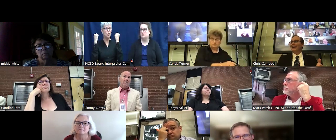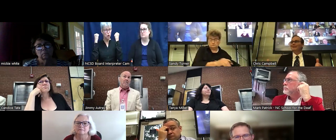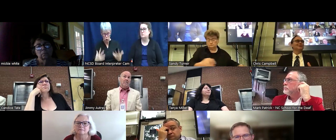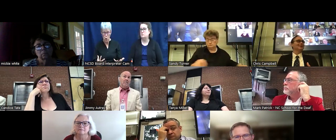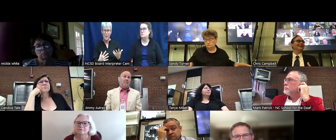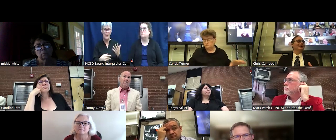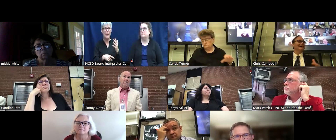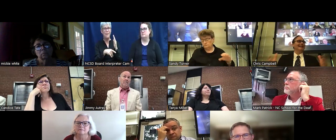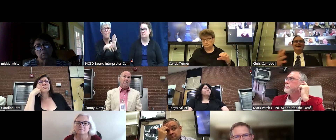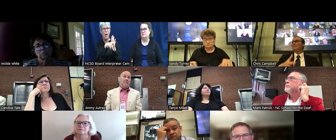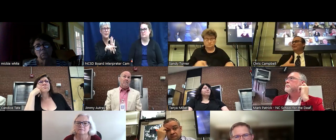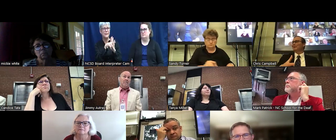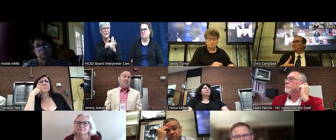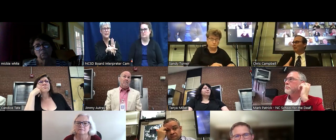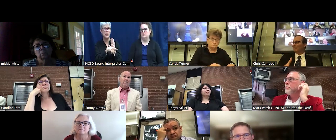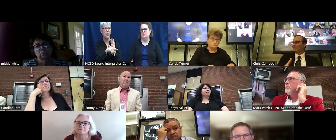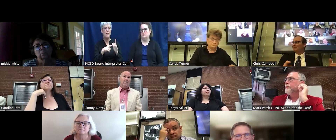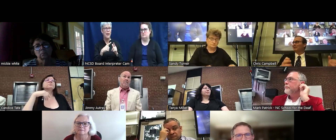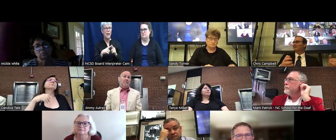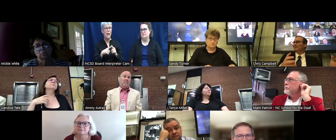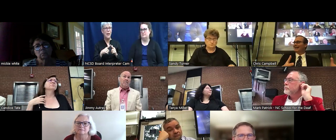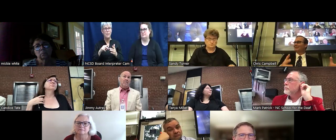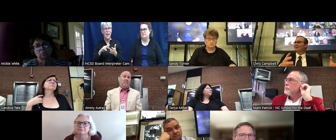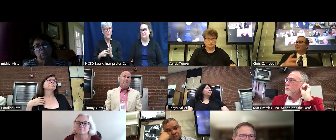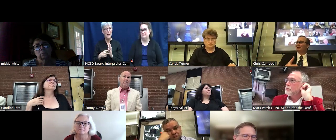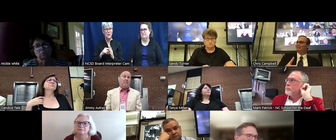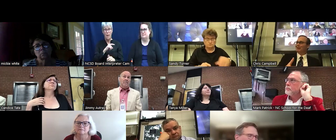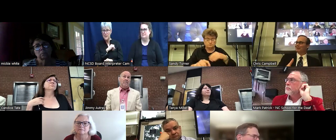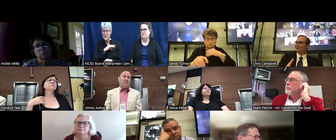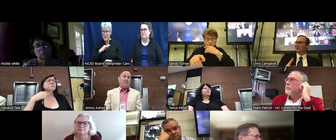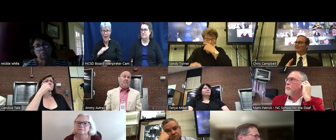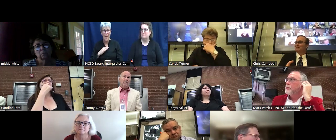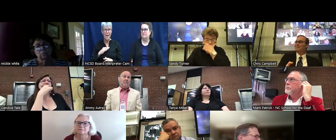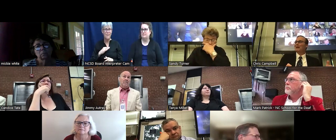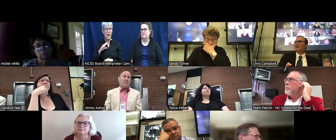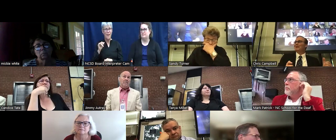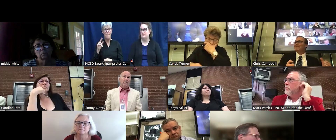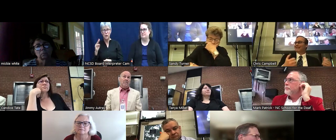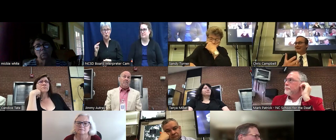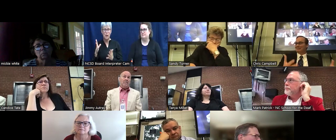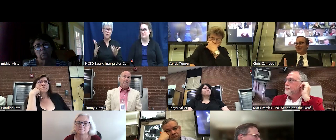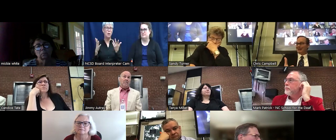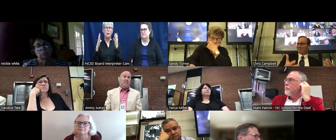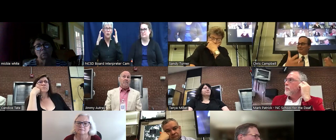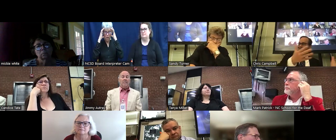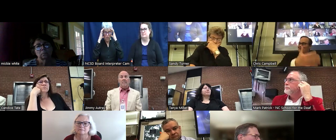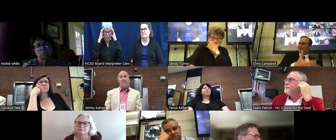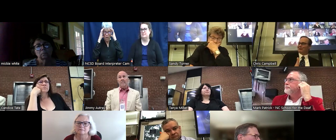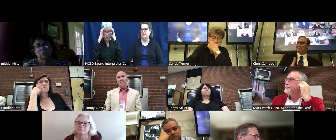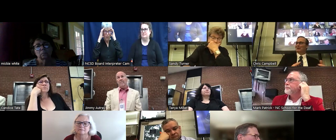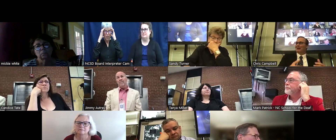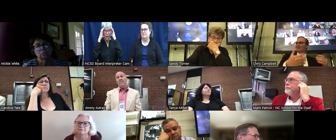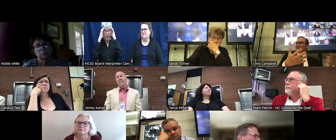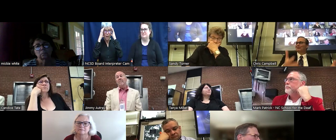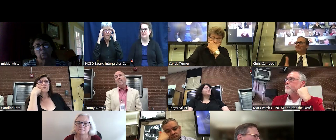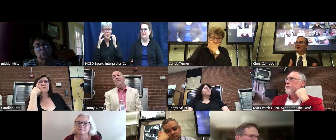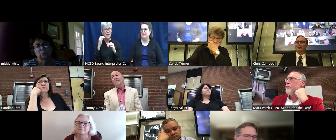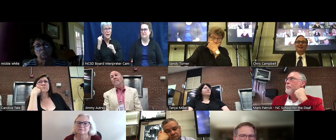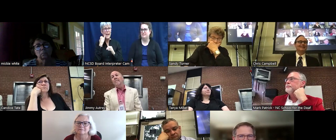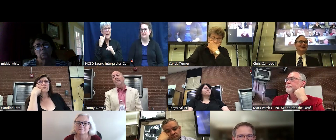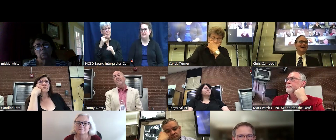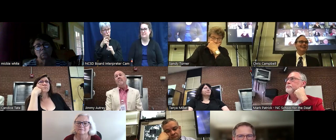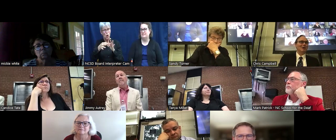can actually inhibit the work of your staff and administration, because think about it, pretend you're the director or